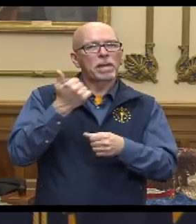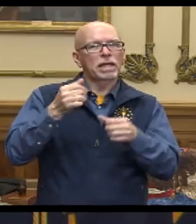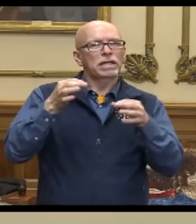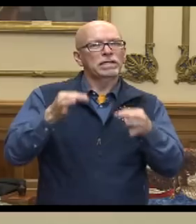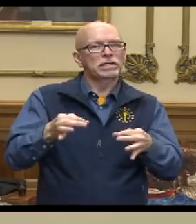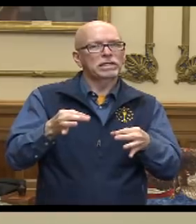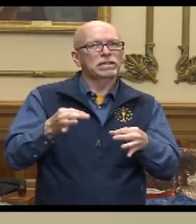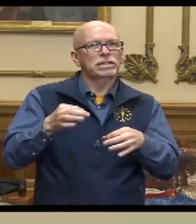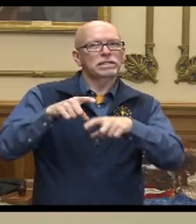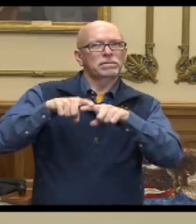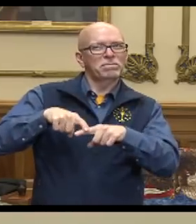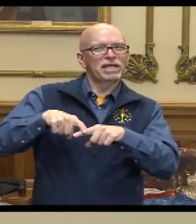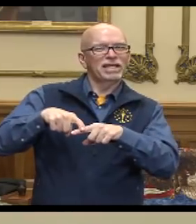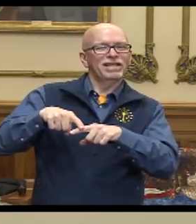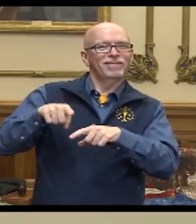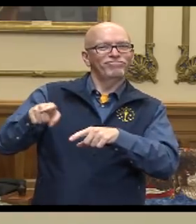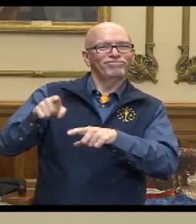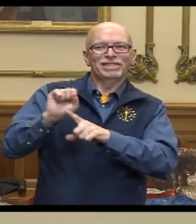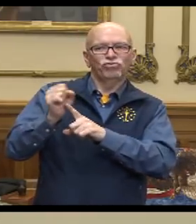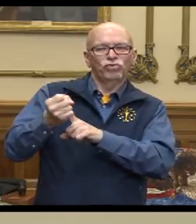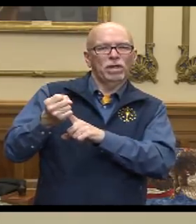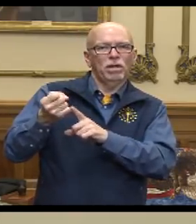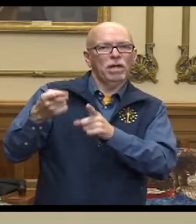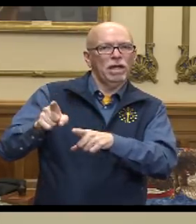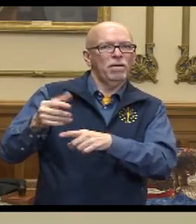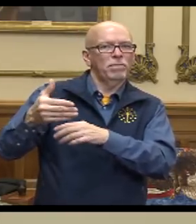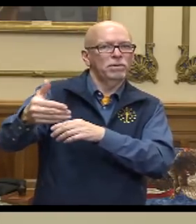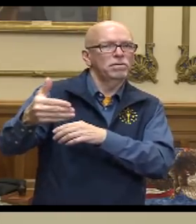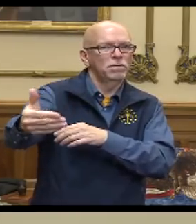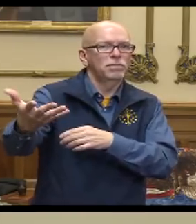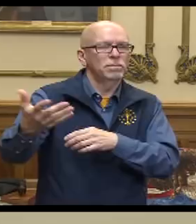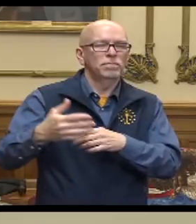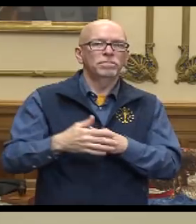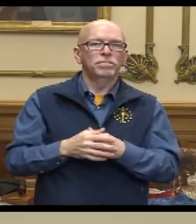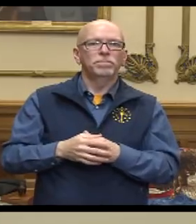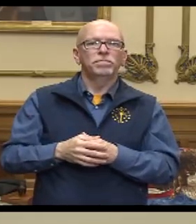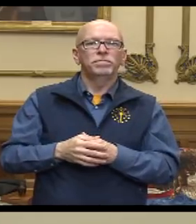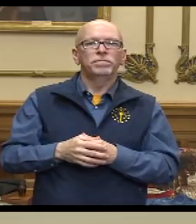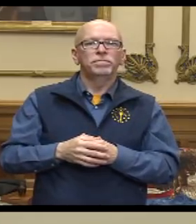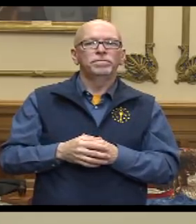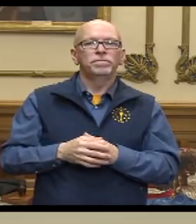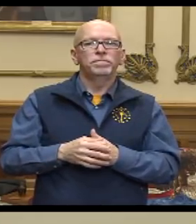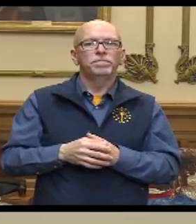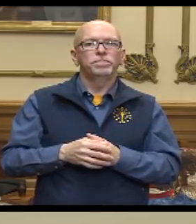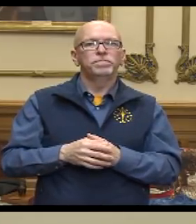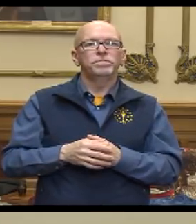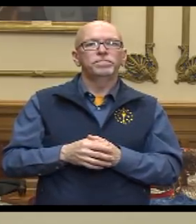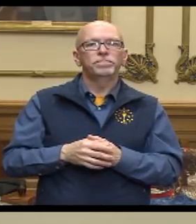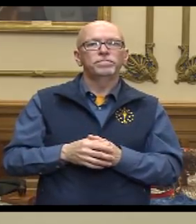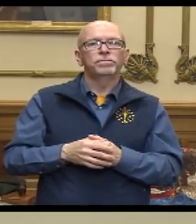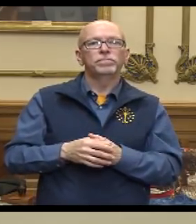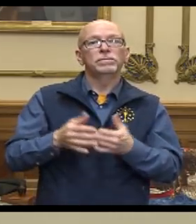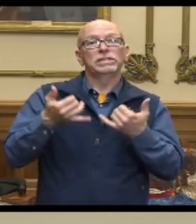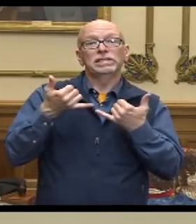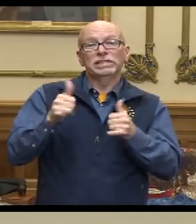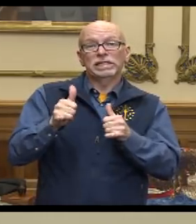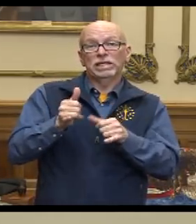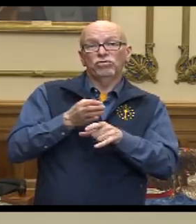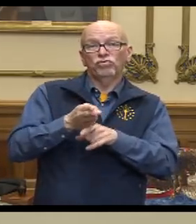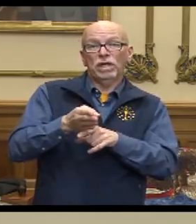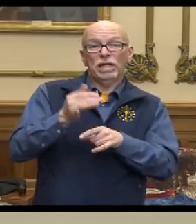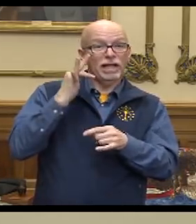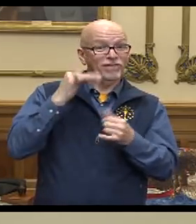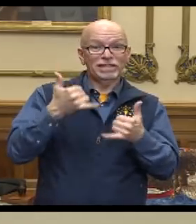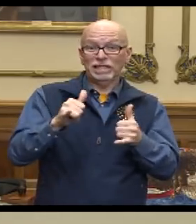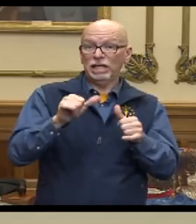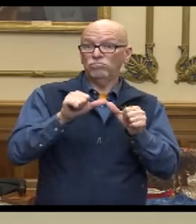Hoosiers based on the situation at that very moment. If still on track, on June